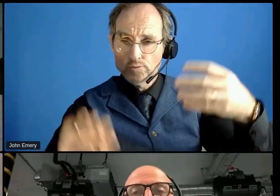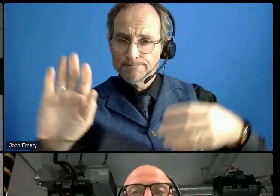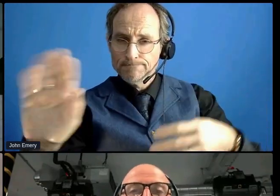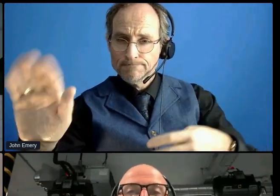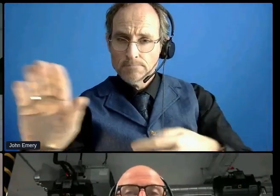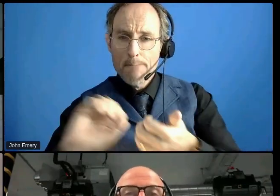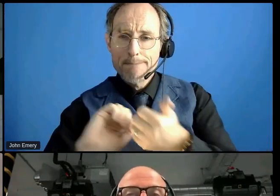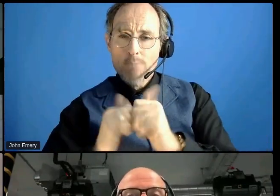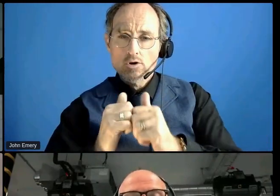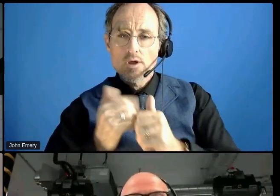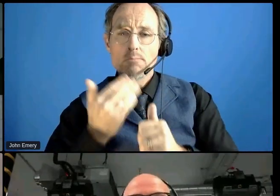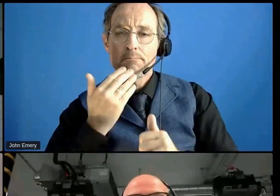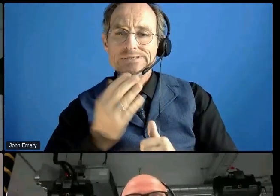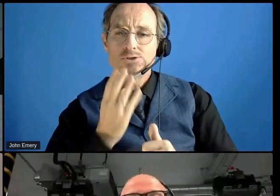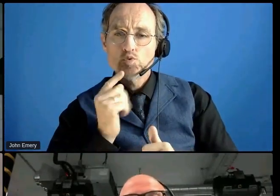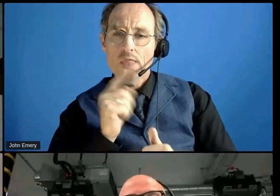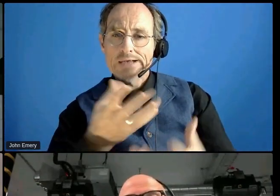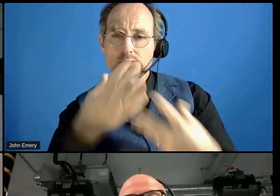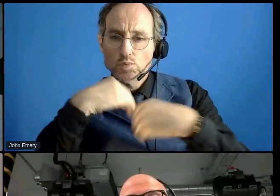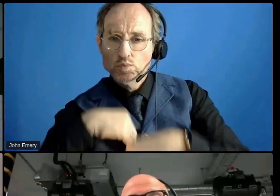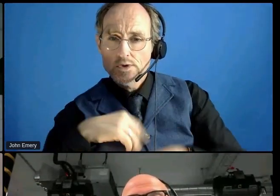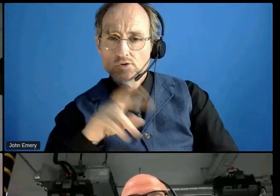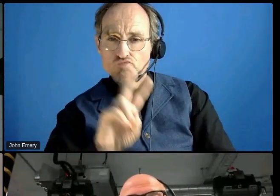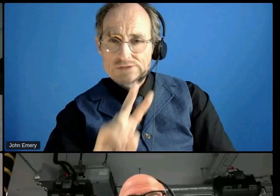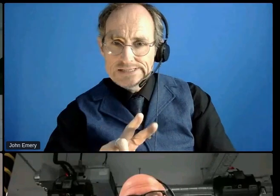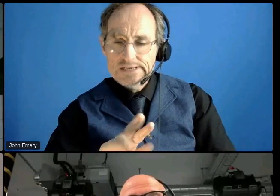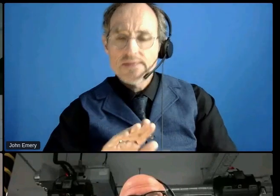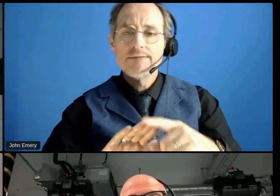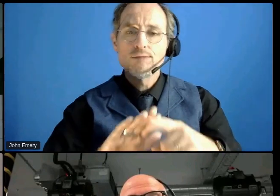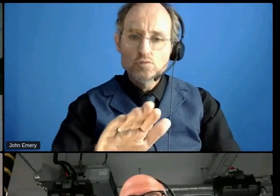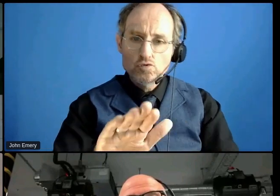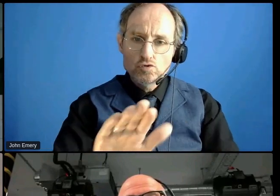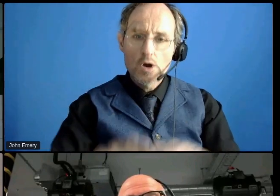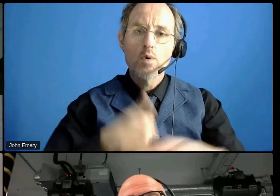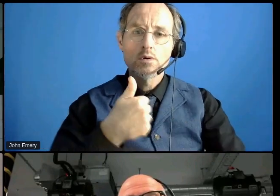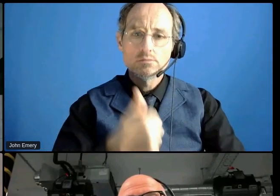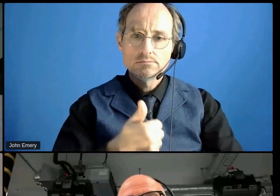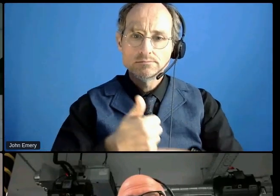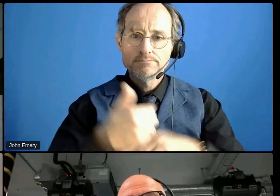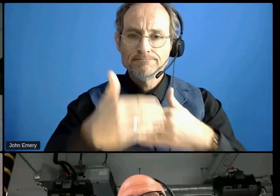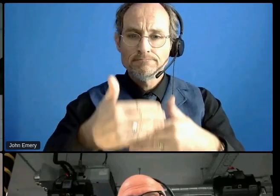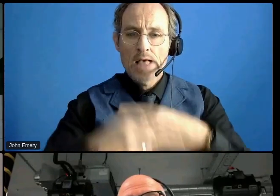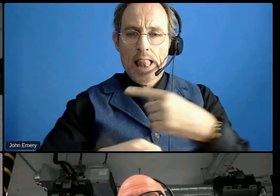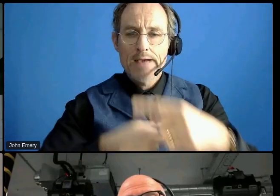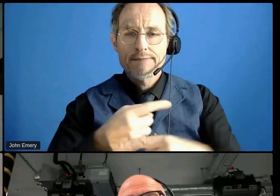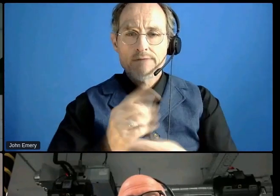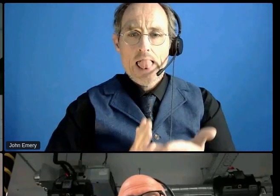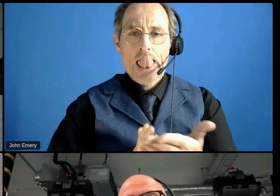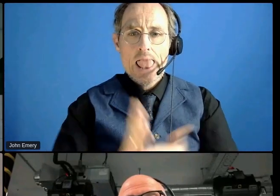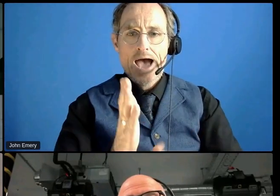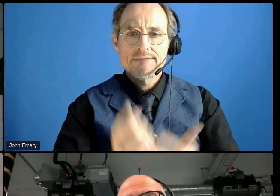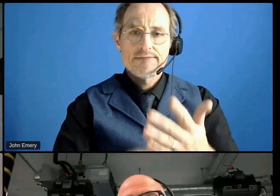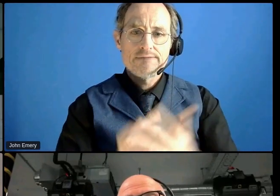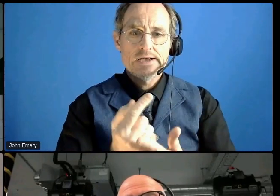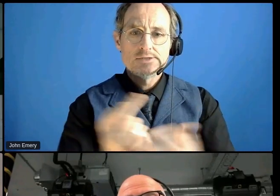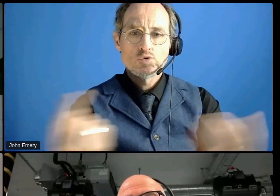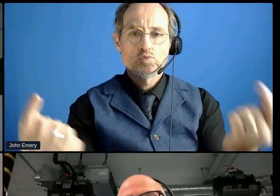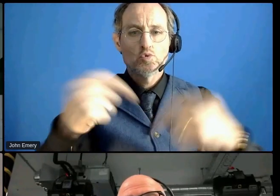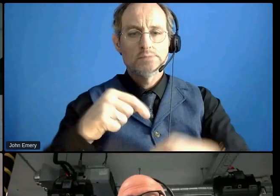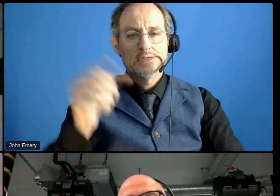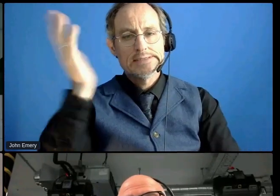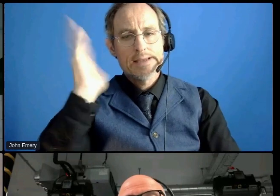accessible, and we have beautiful rules around it and guidance on when to use certain color combinations. And it's